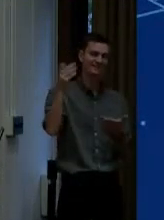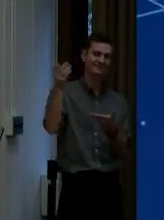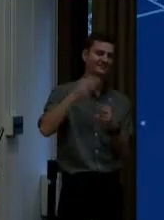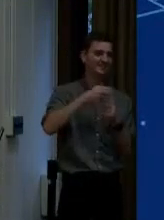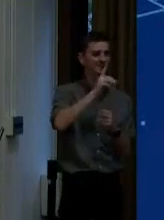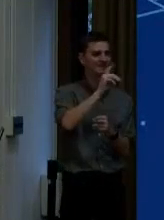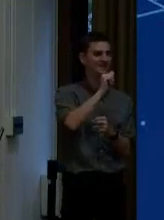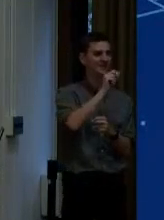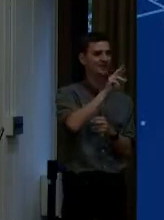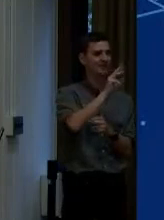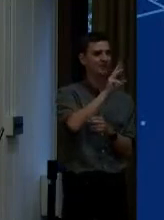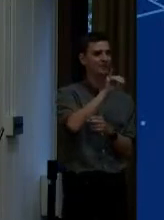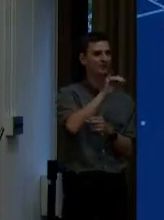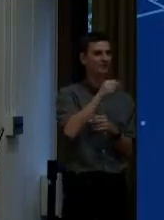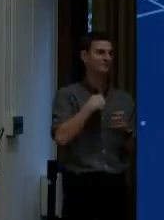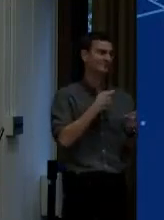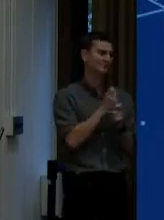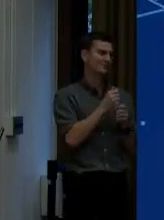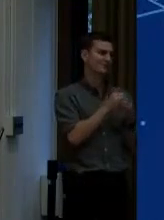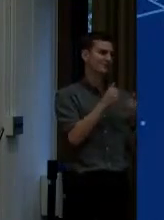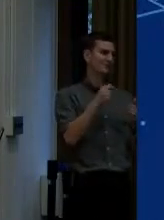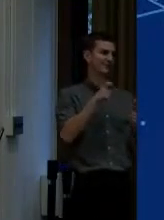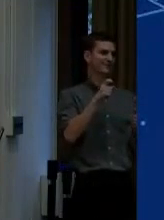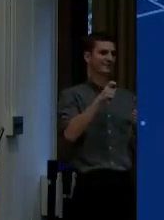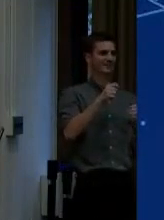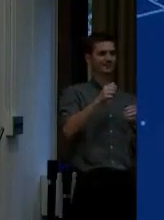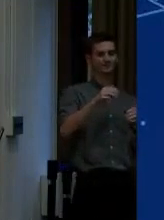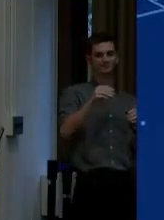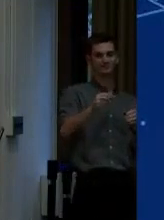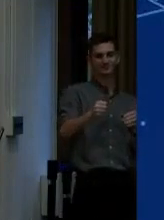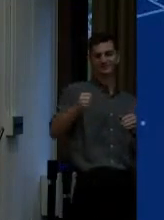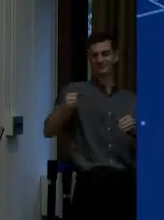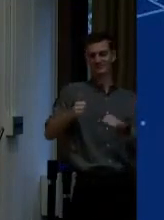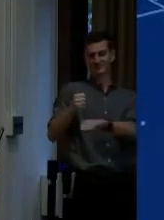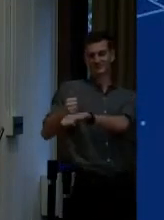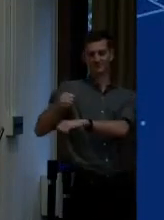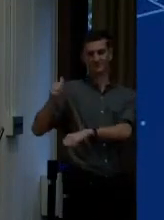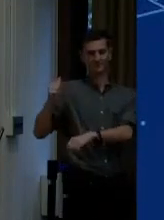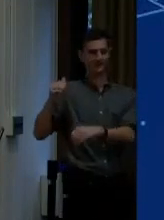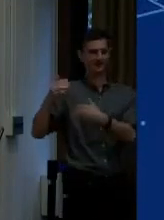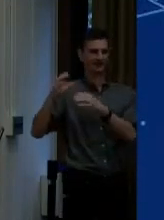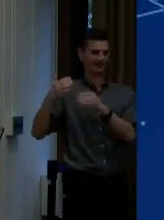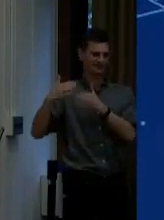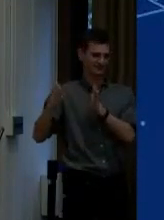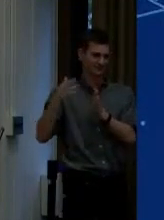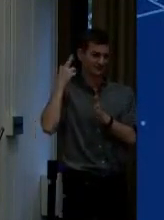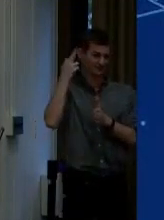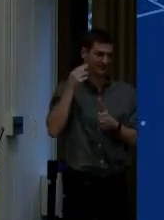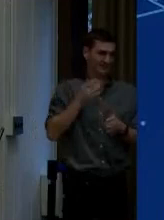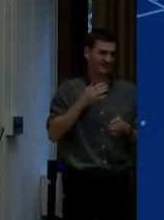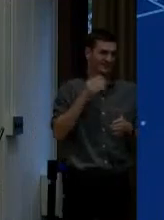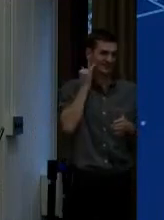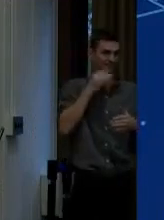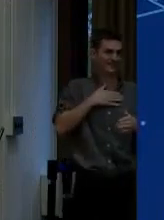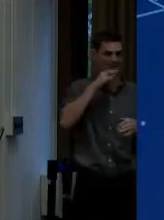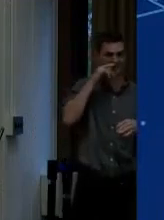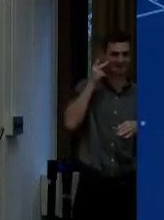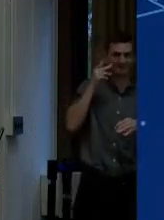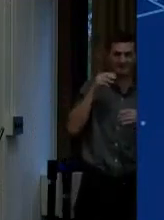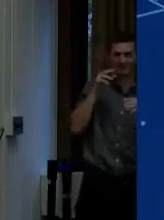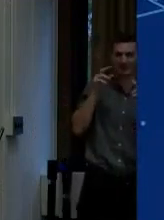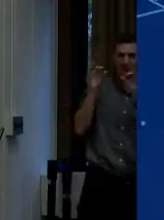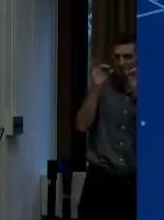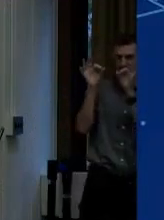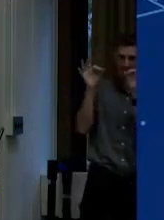before that I had to put her in the back of the room now, because if she's in the front of the room, the kids don't listen to me and they just stare at Darwin the whole time and see what